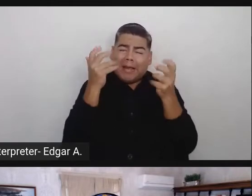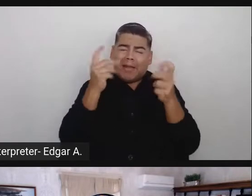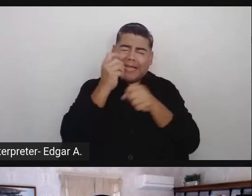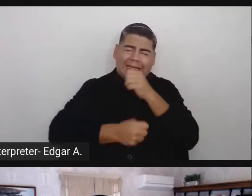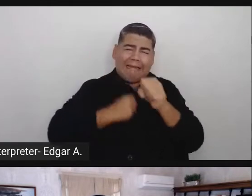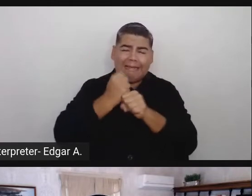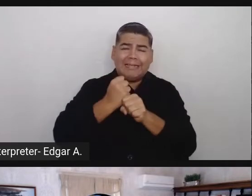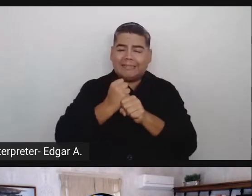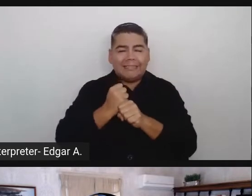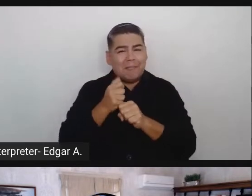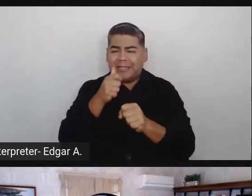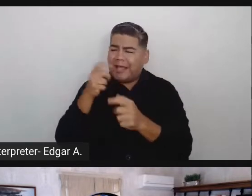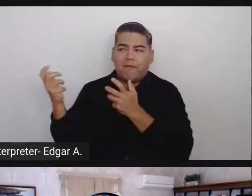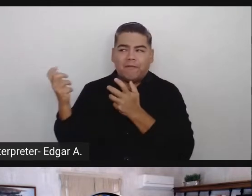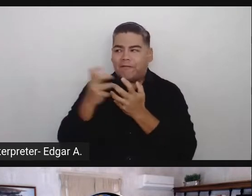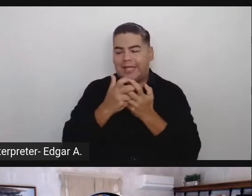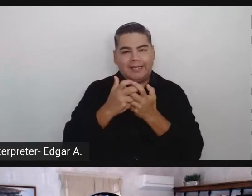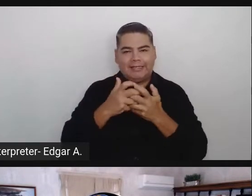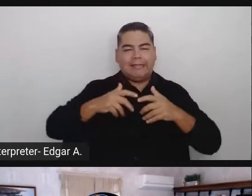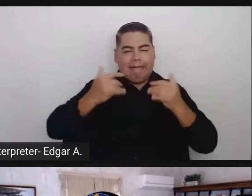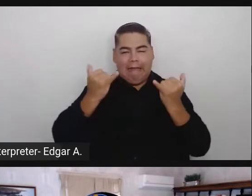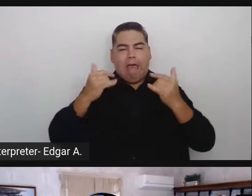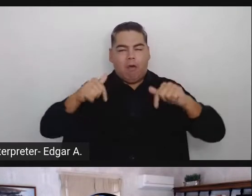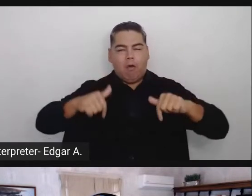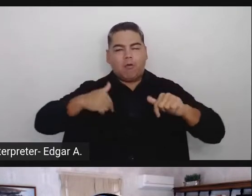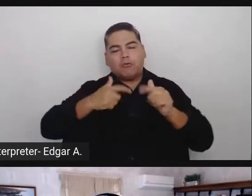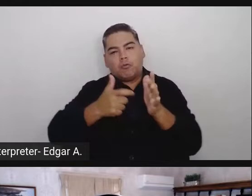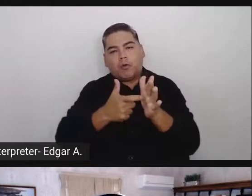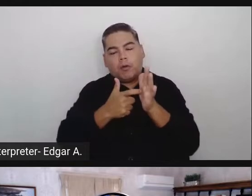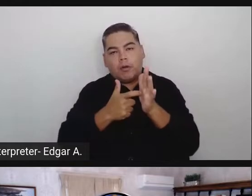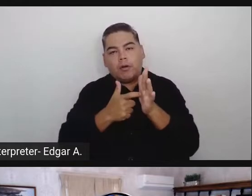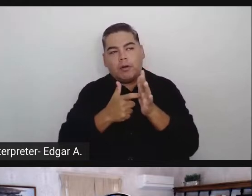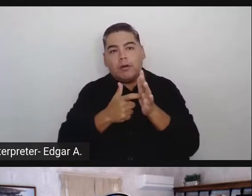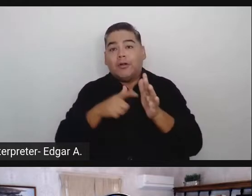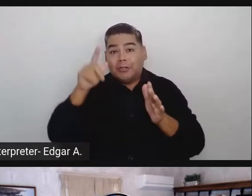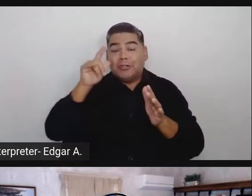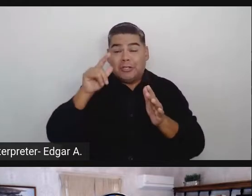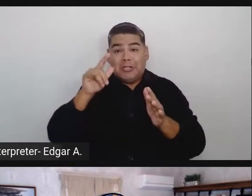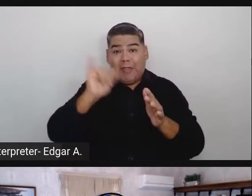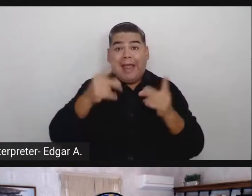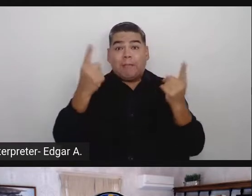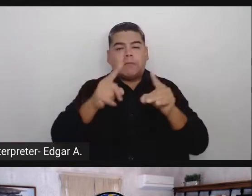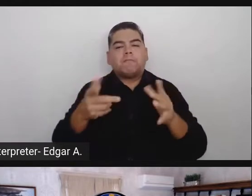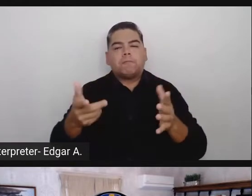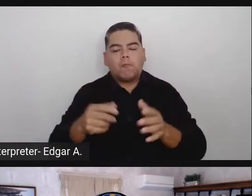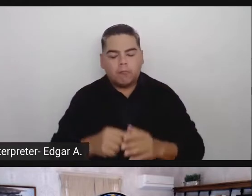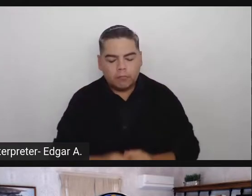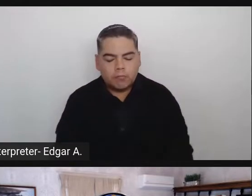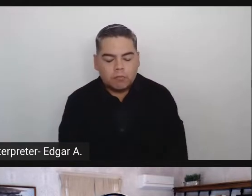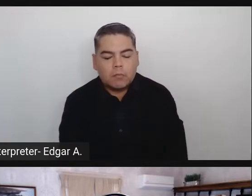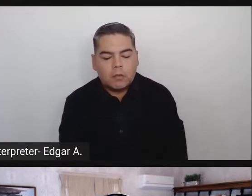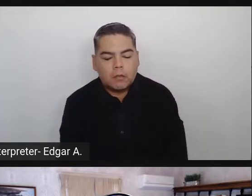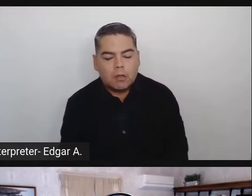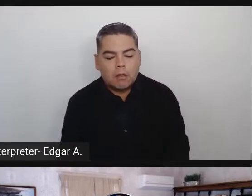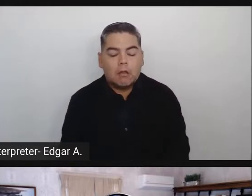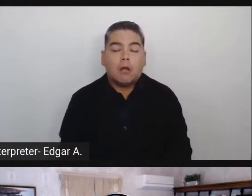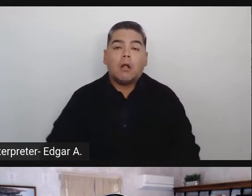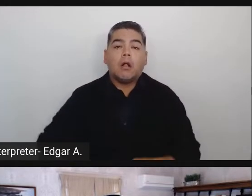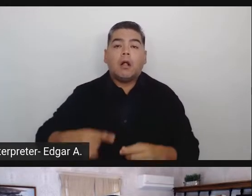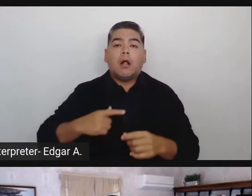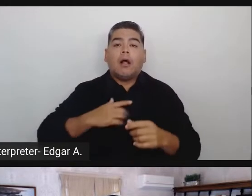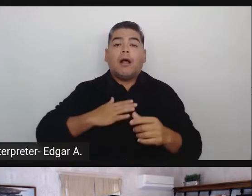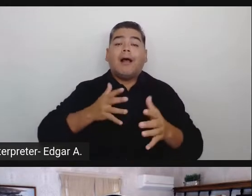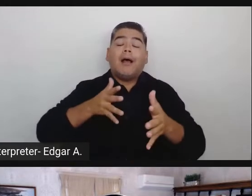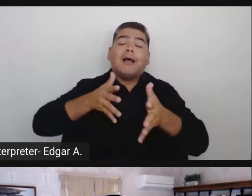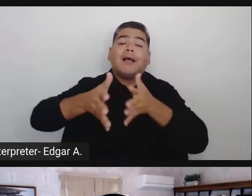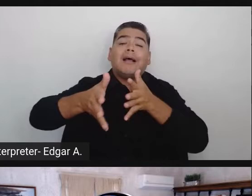current standards. In that conversation, I actually, there was really no feasible way